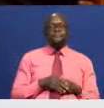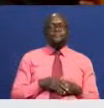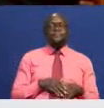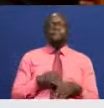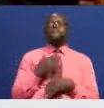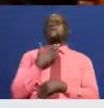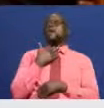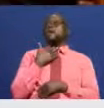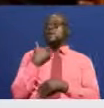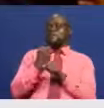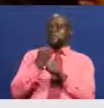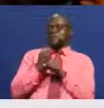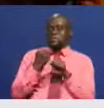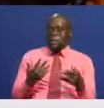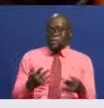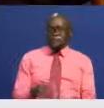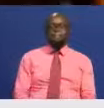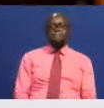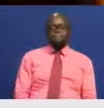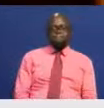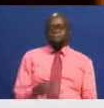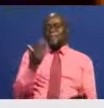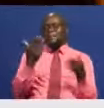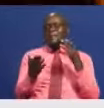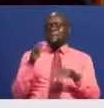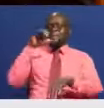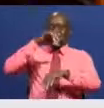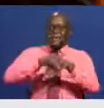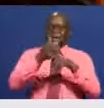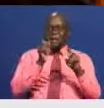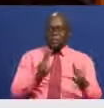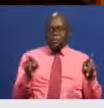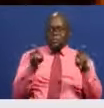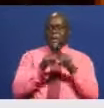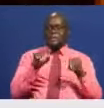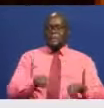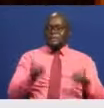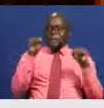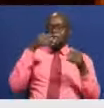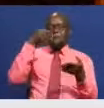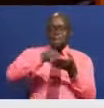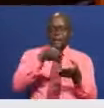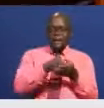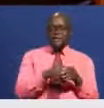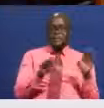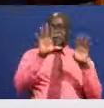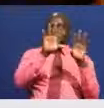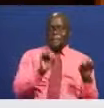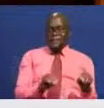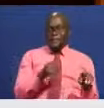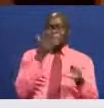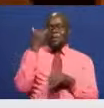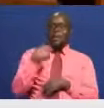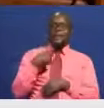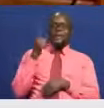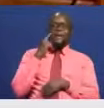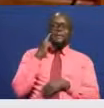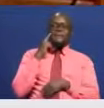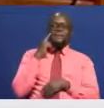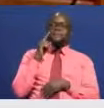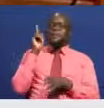I want to, you know, maybe take this opportunity as the Chair of Finance and Budget, because I've seen the